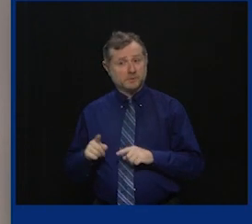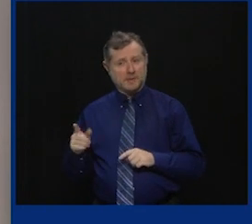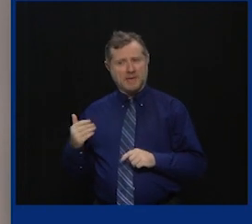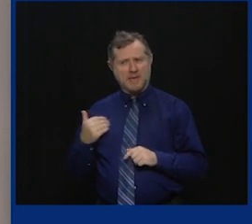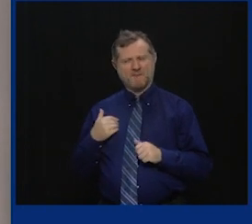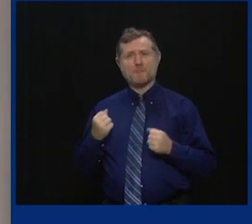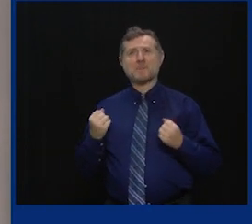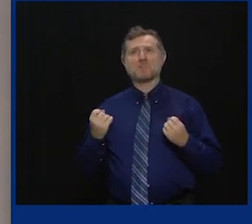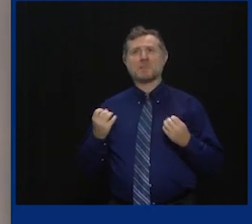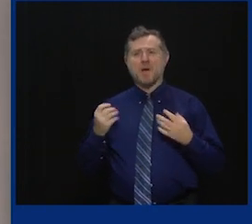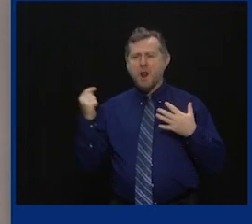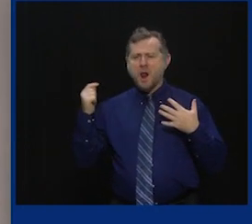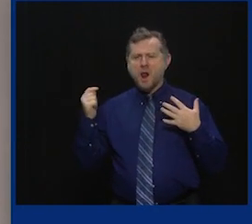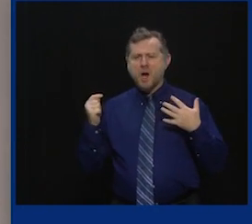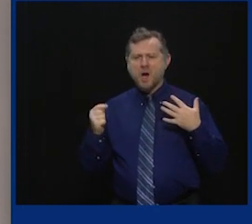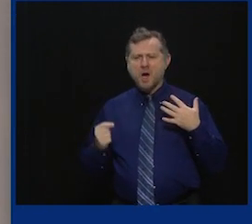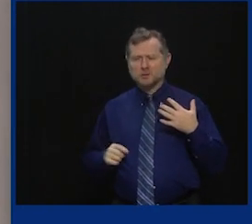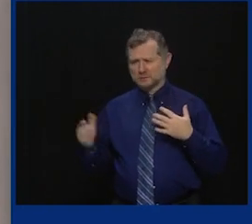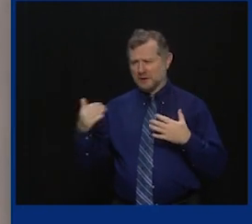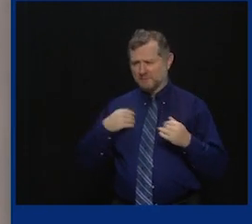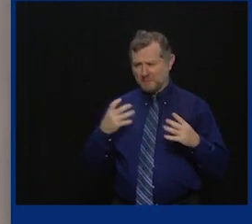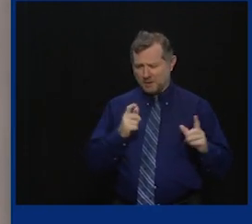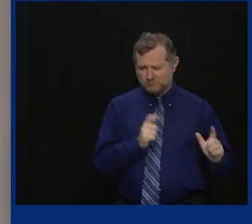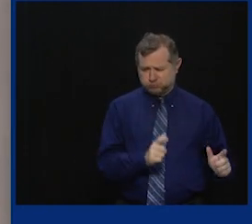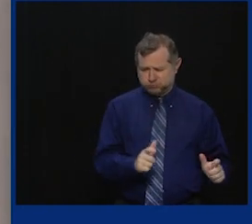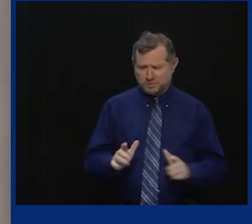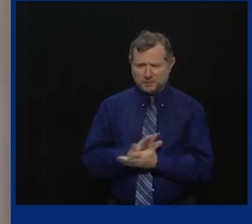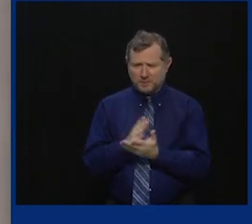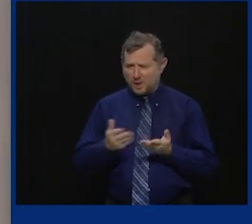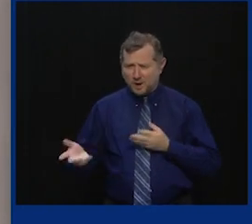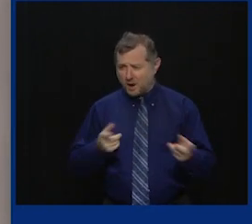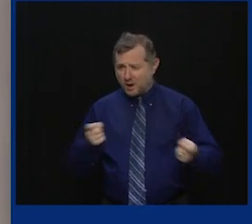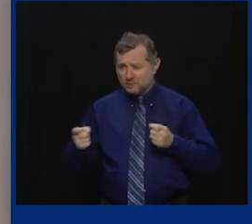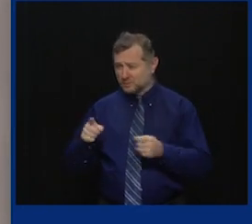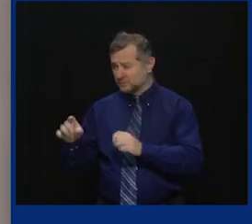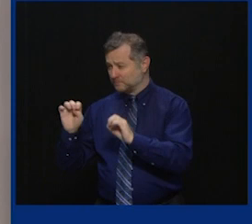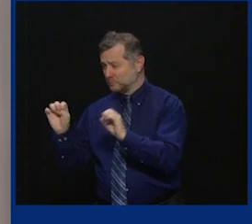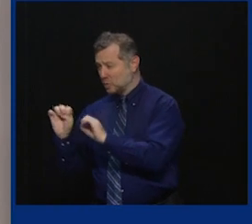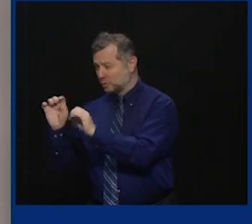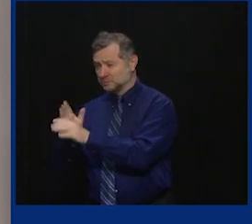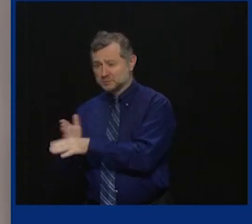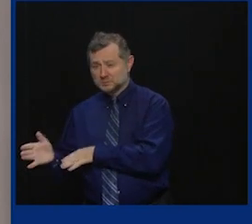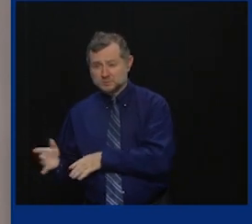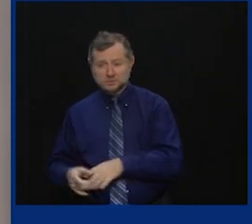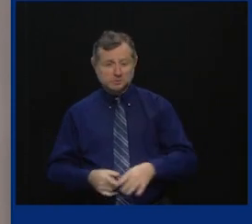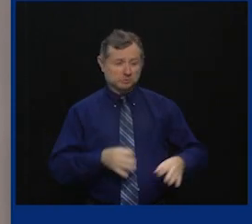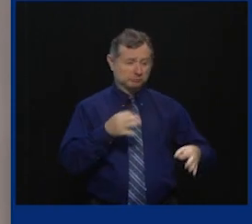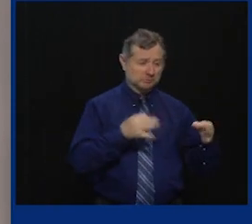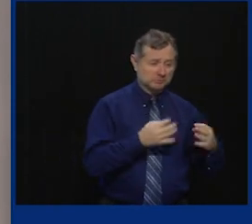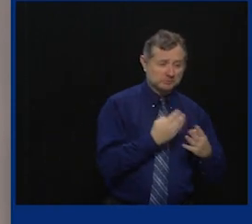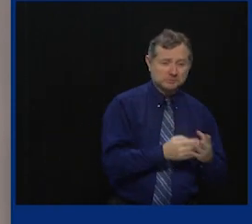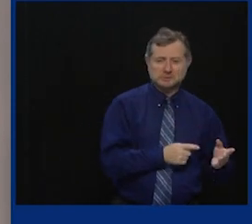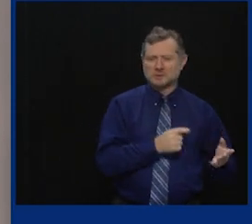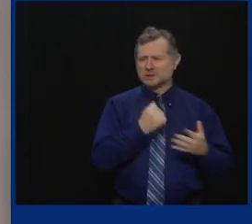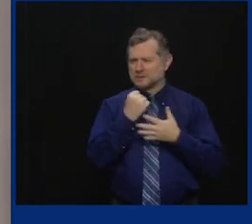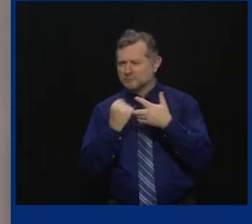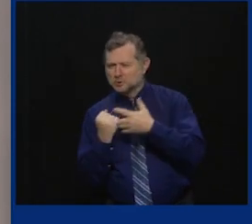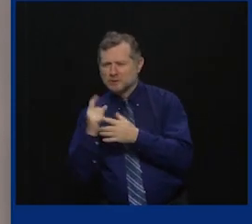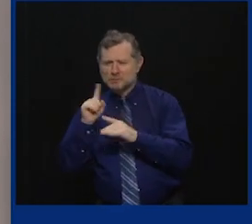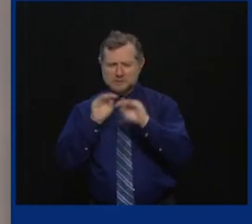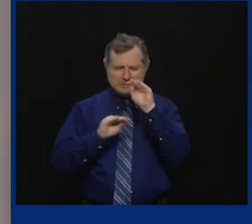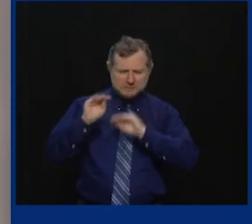try and deal with the emergencies and determine priorities and juggle it in a way